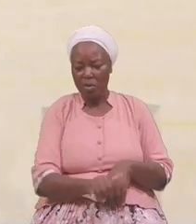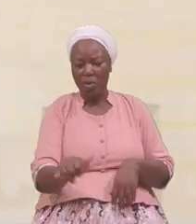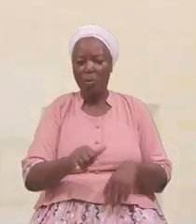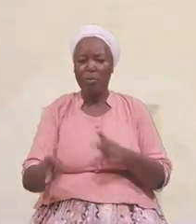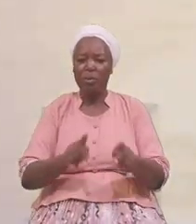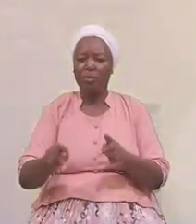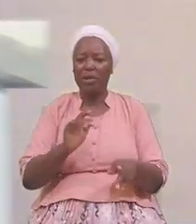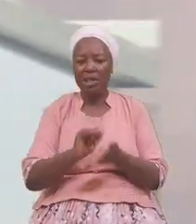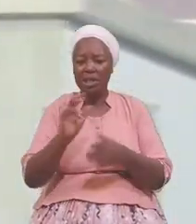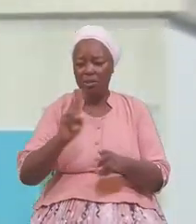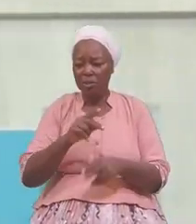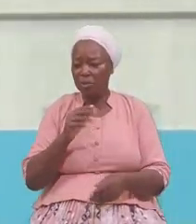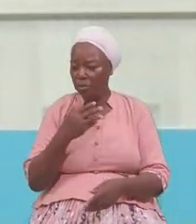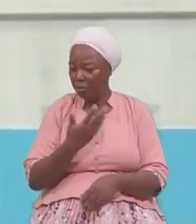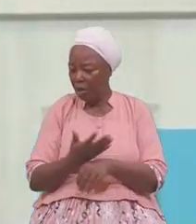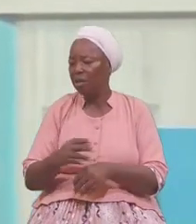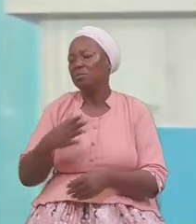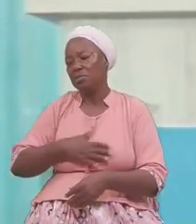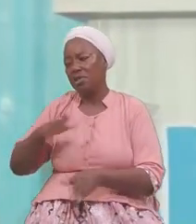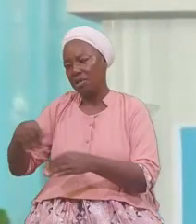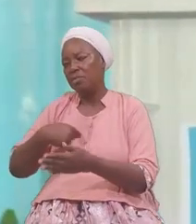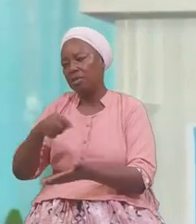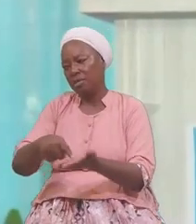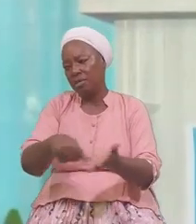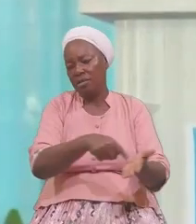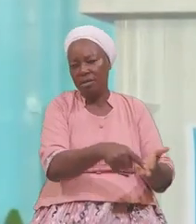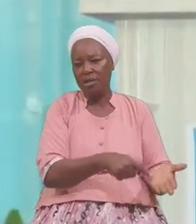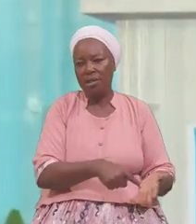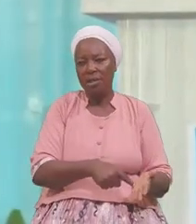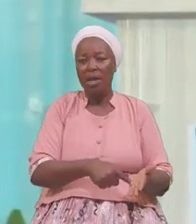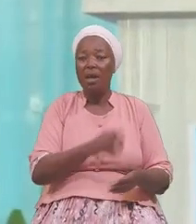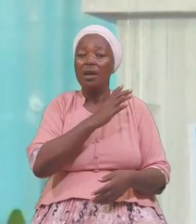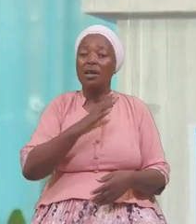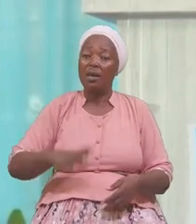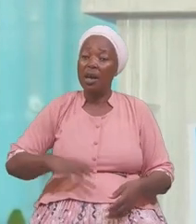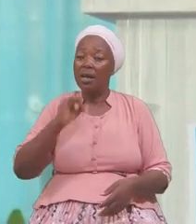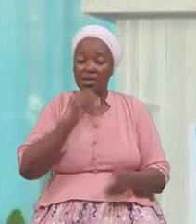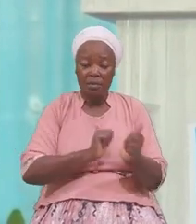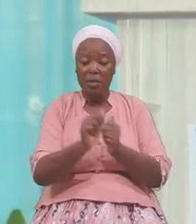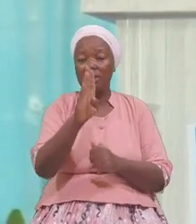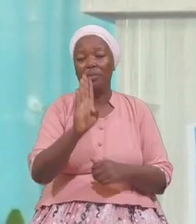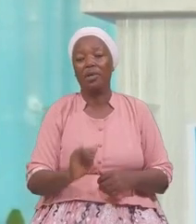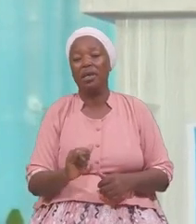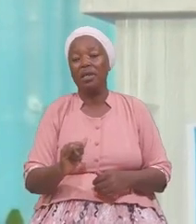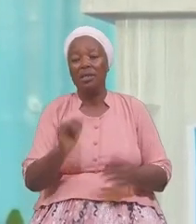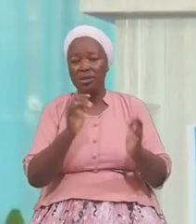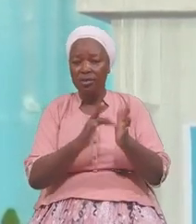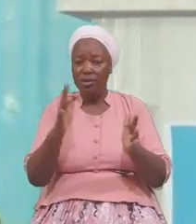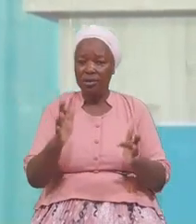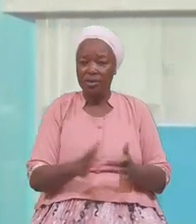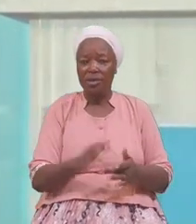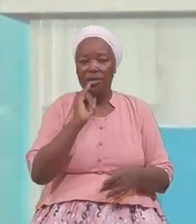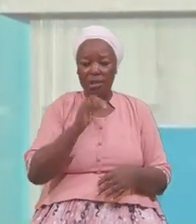beg, give me this, give me this, and give me that. Christ is passing by. Jesus